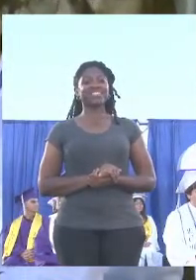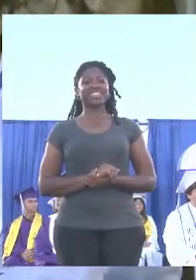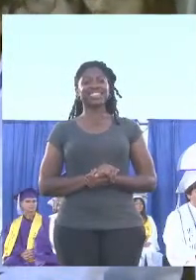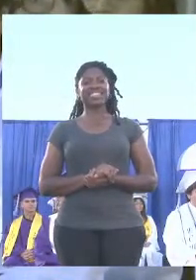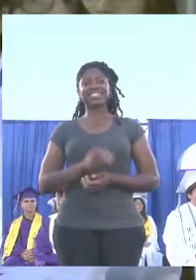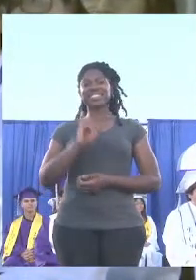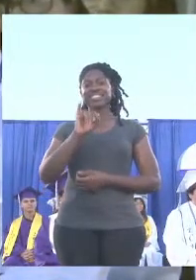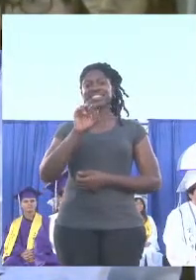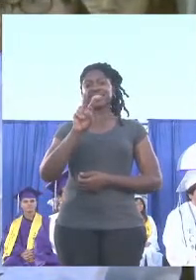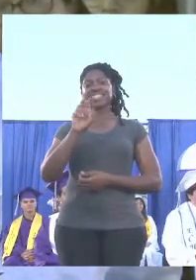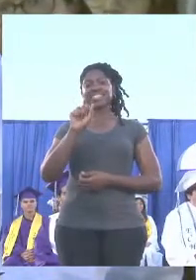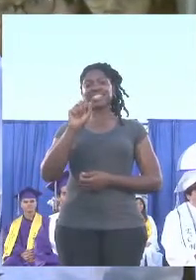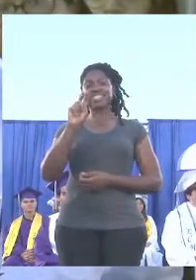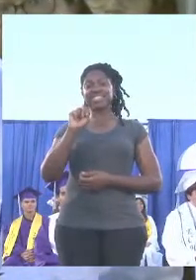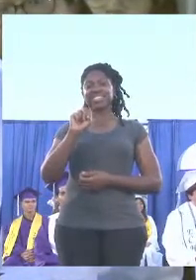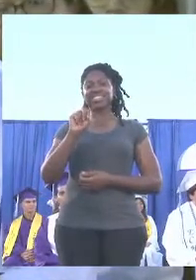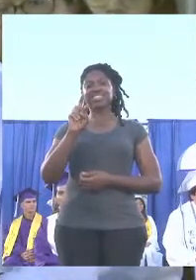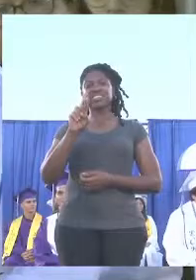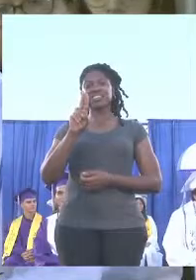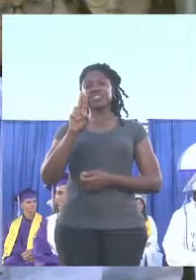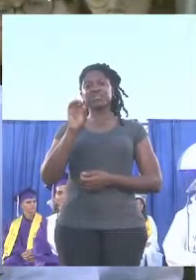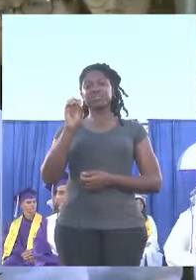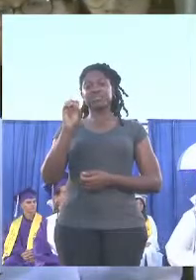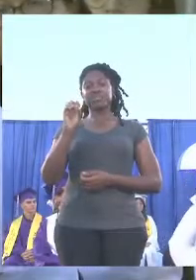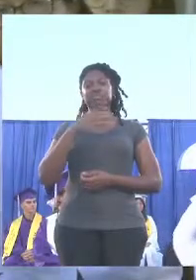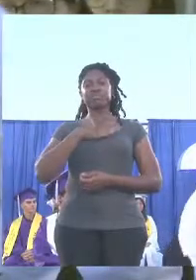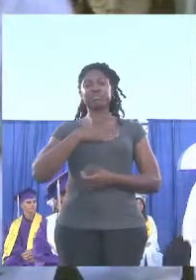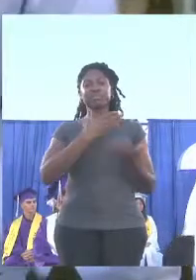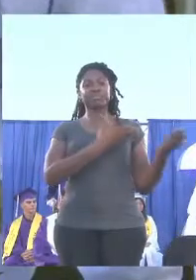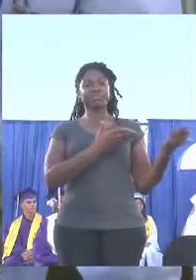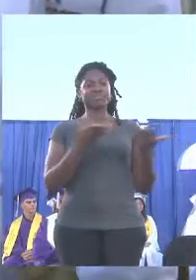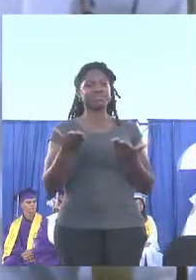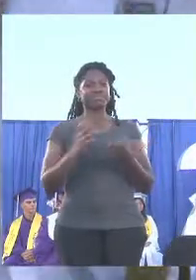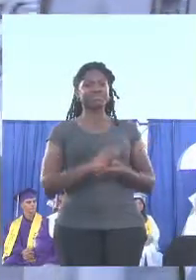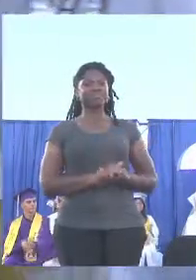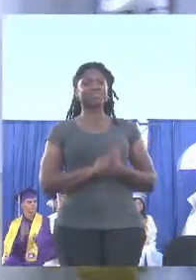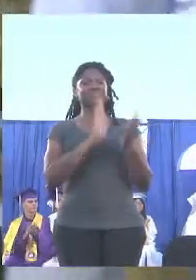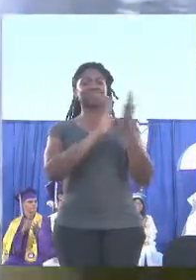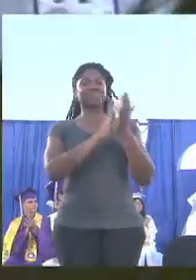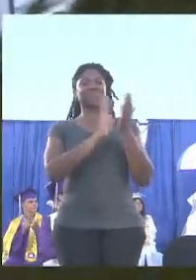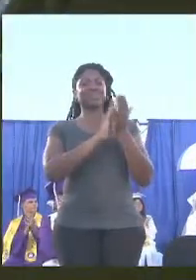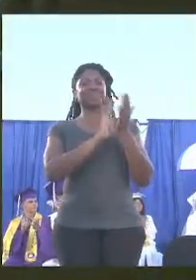2023. Ivan M. Rufo, please step forward.